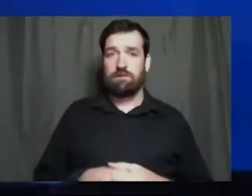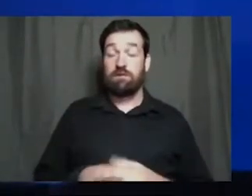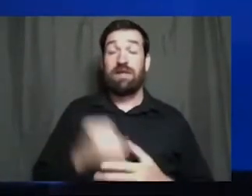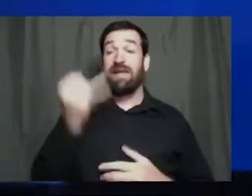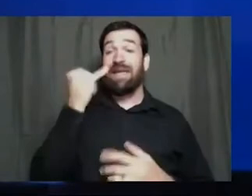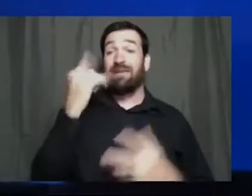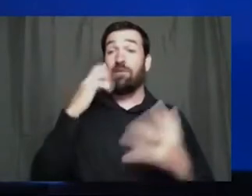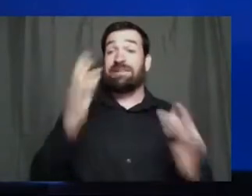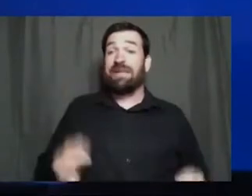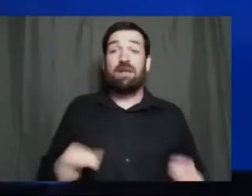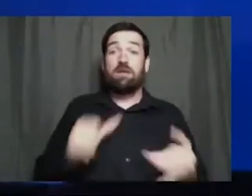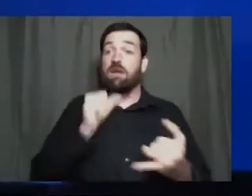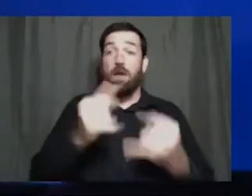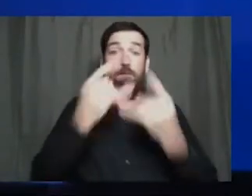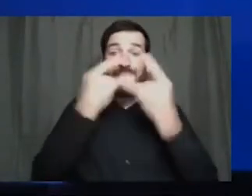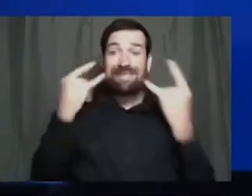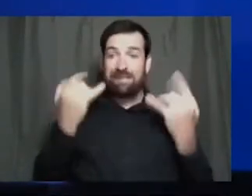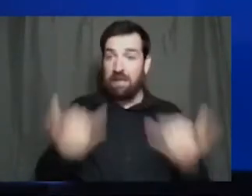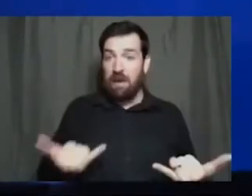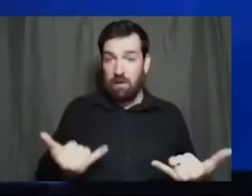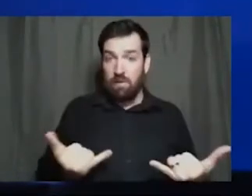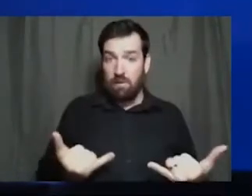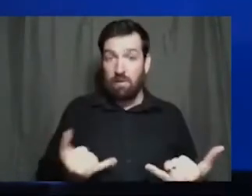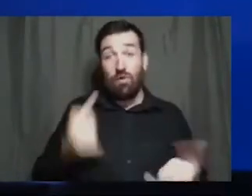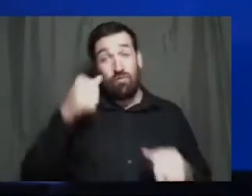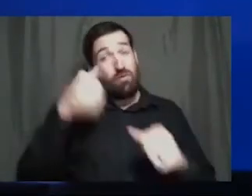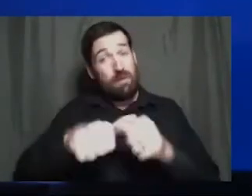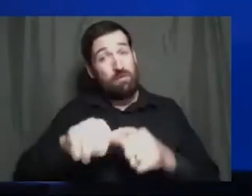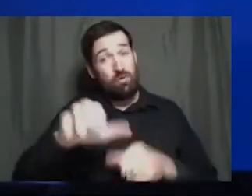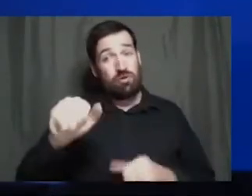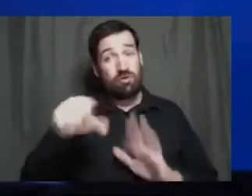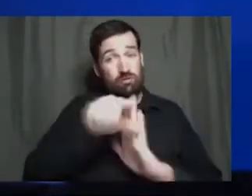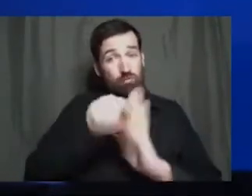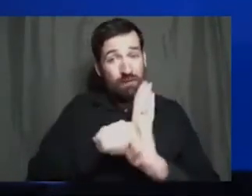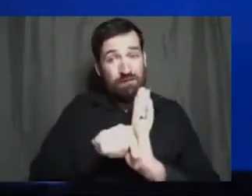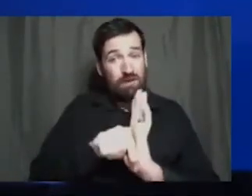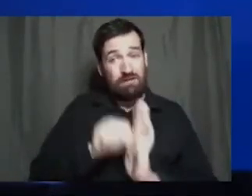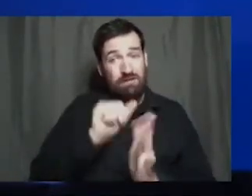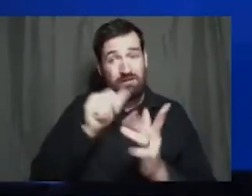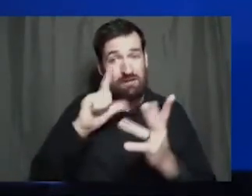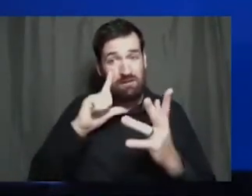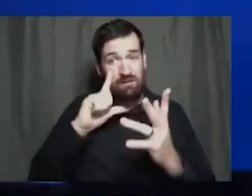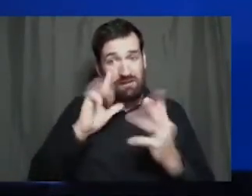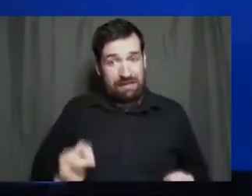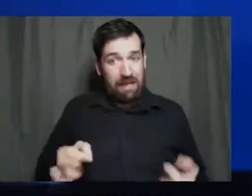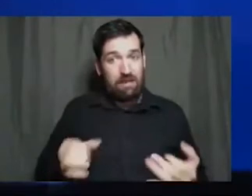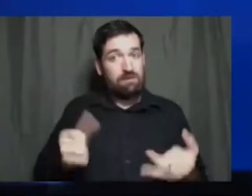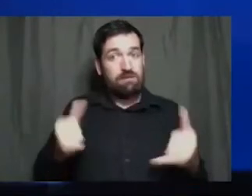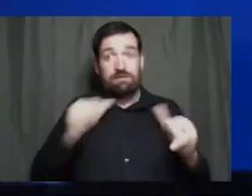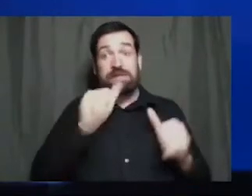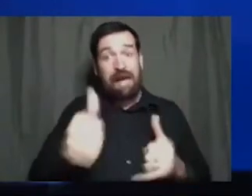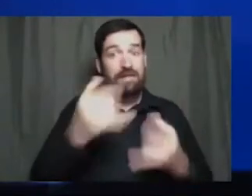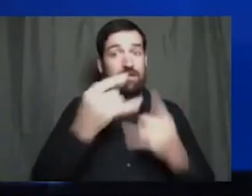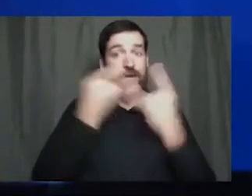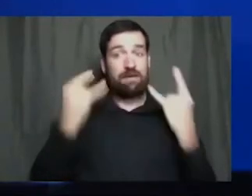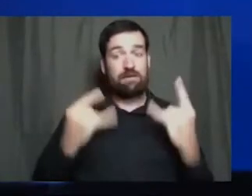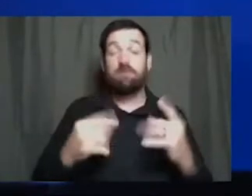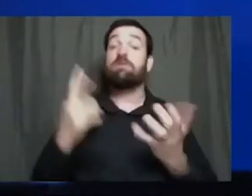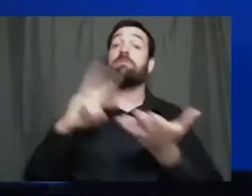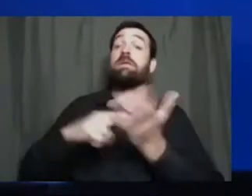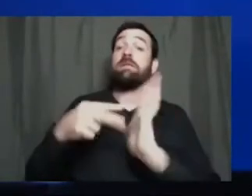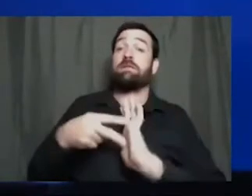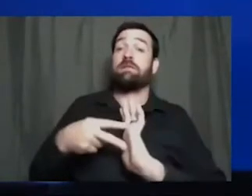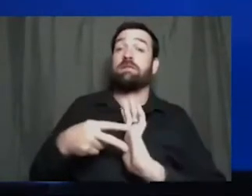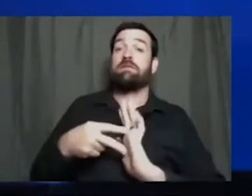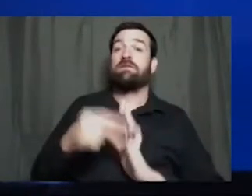curve, if we don't make that choice, remember, Springfield didn't make that choice. So if we don't make the choice, what it means is we're going to make another choice